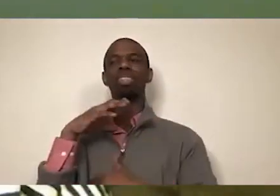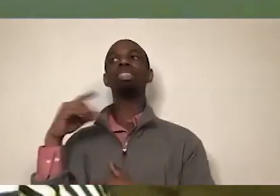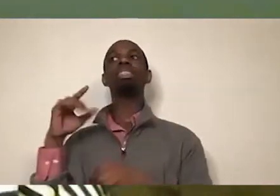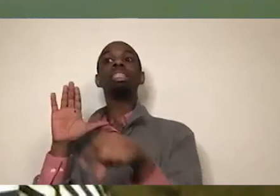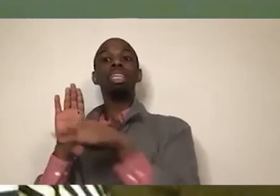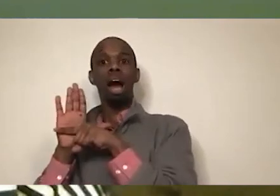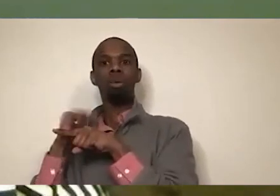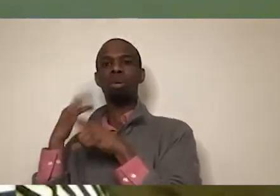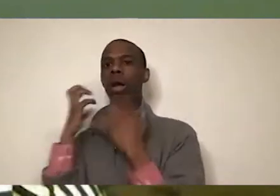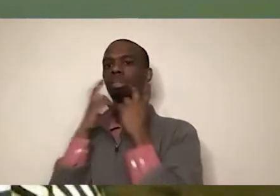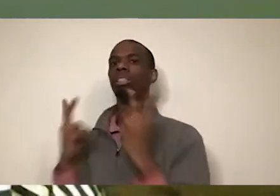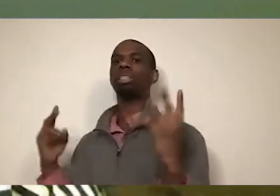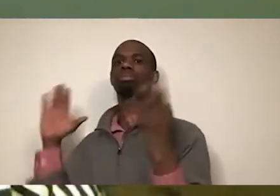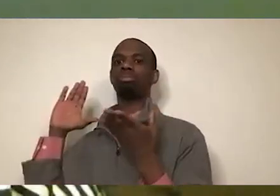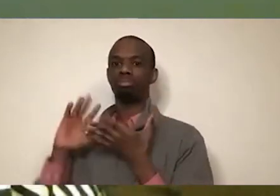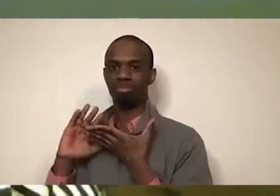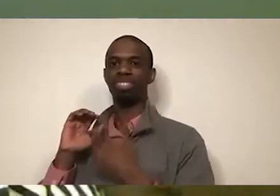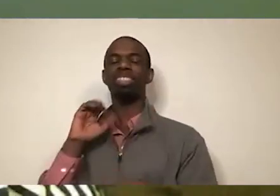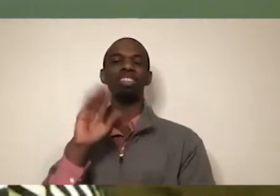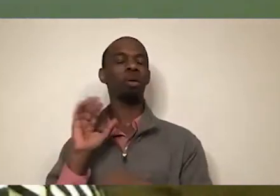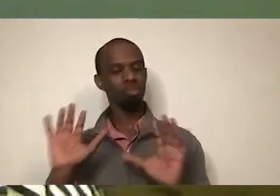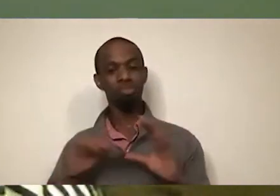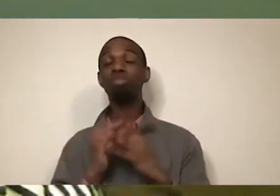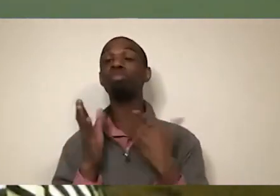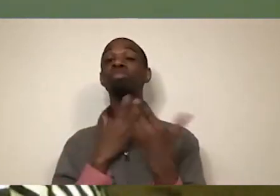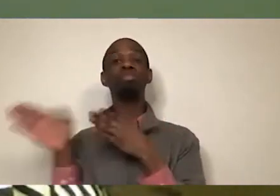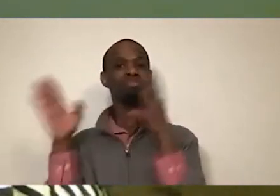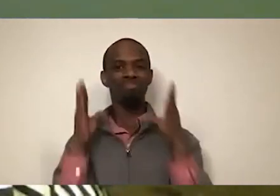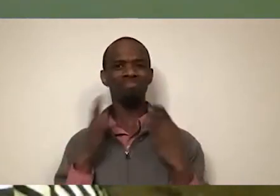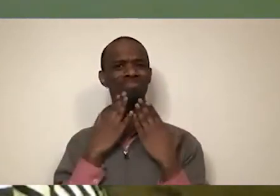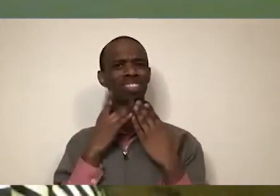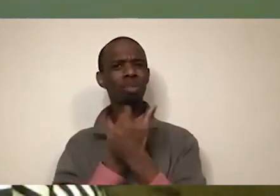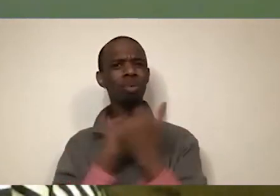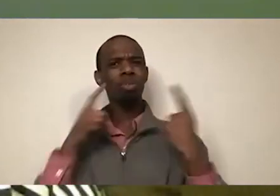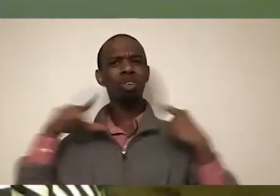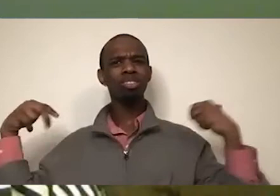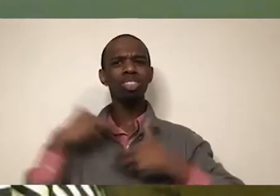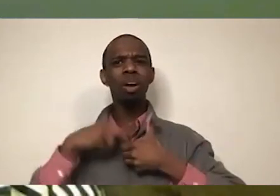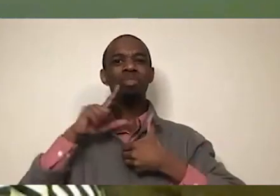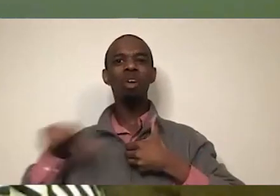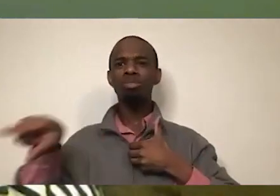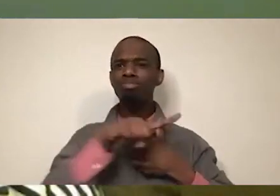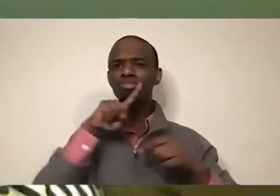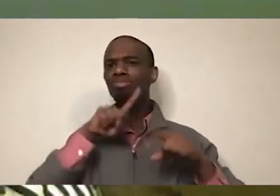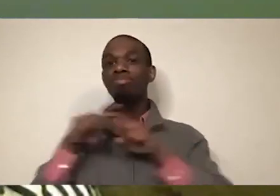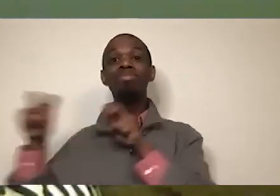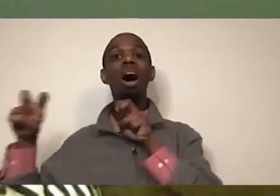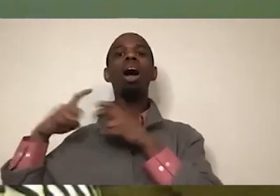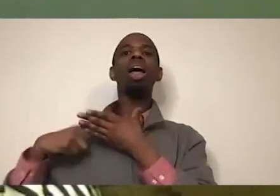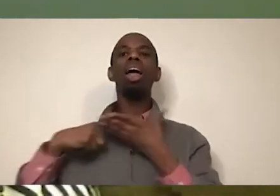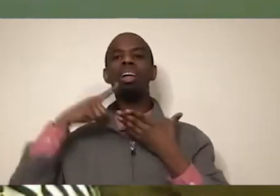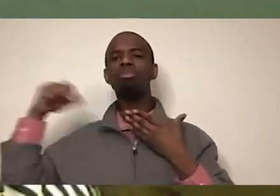in this space, but I hope our audience has been inspired by you and the important work that you're doing. This is difficult,